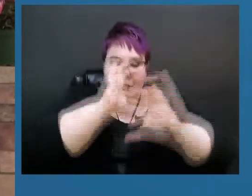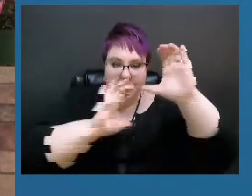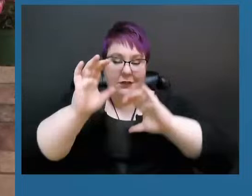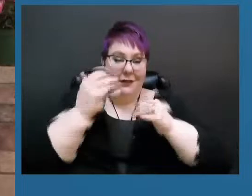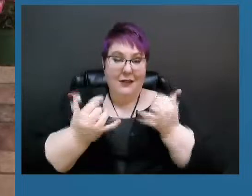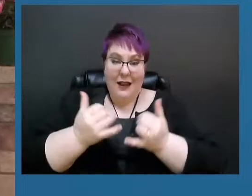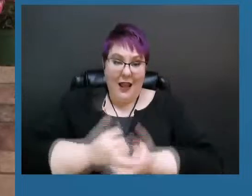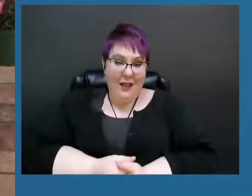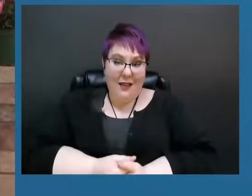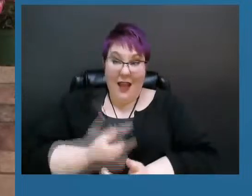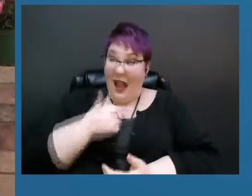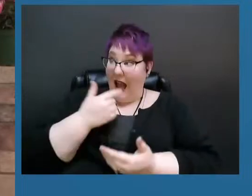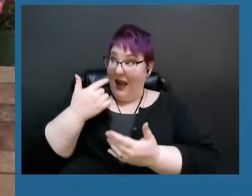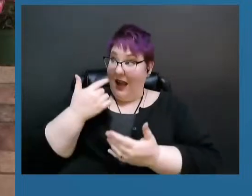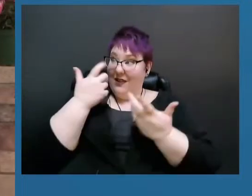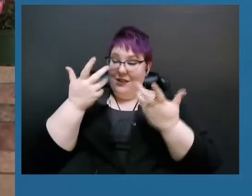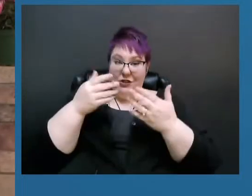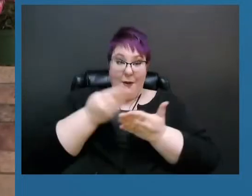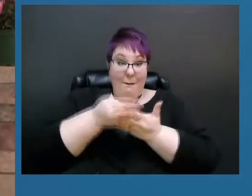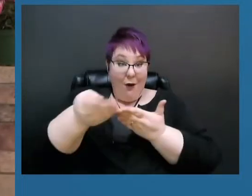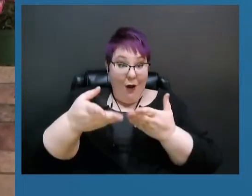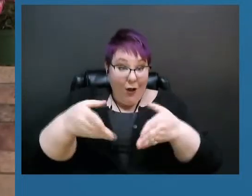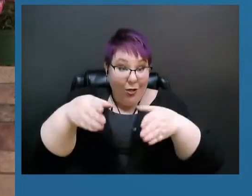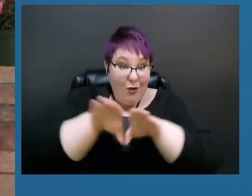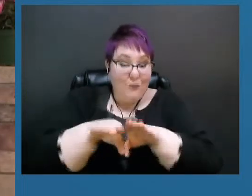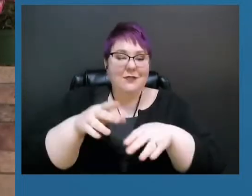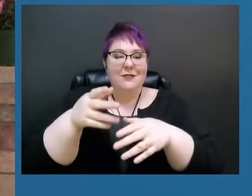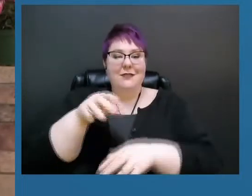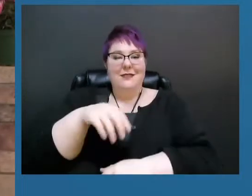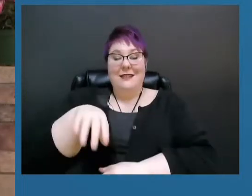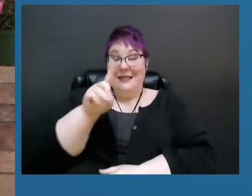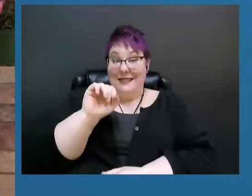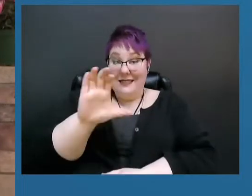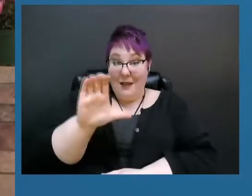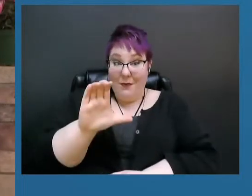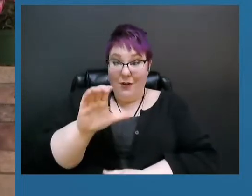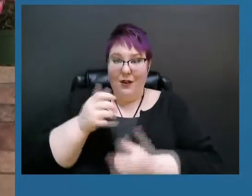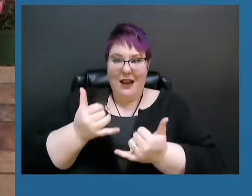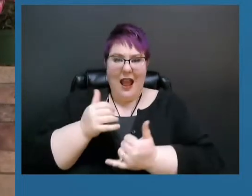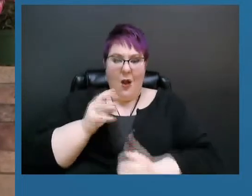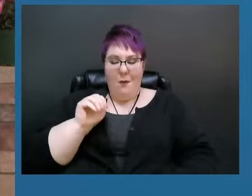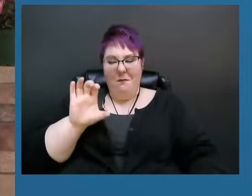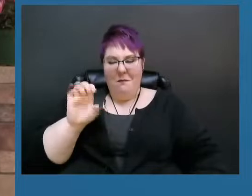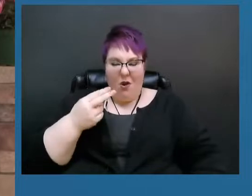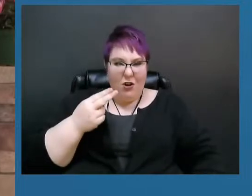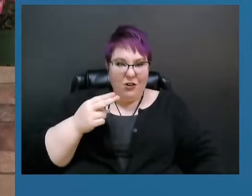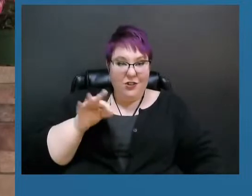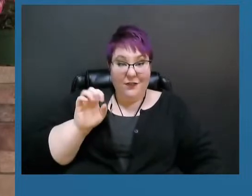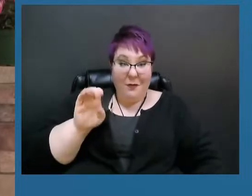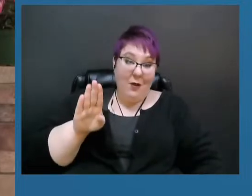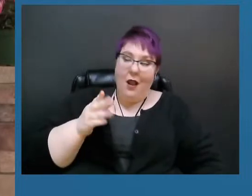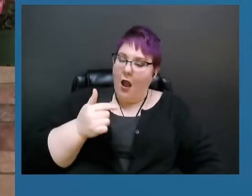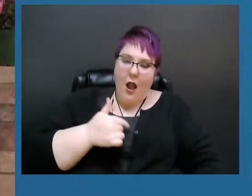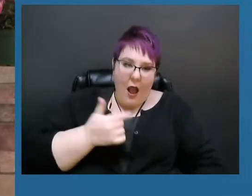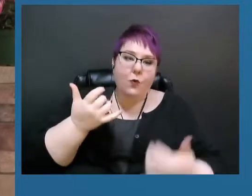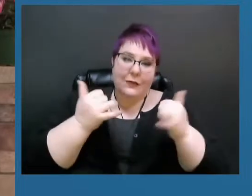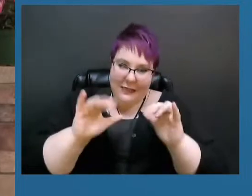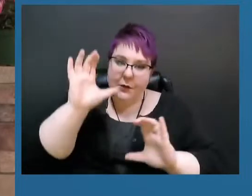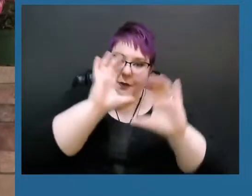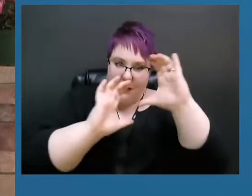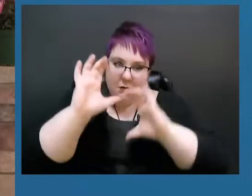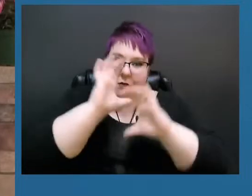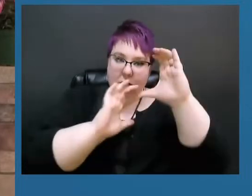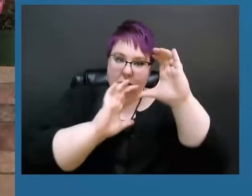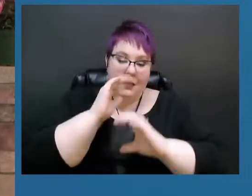December, close to Christmas. It's February, almost March. I'm very confident I would still be looking for a house right now if that did not